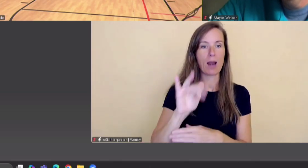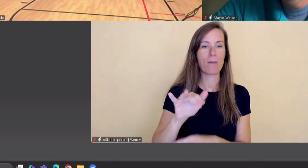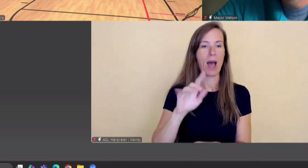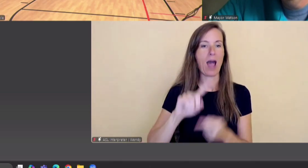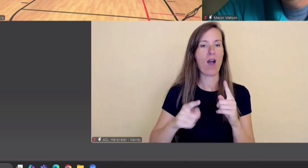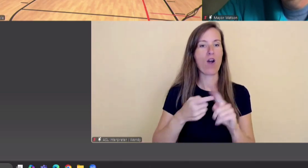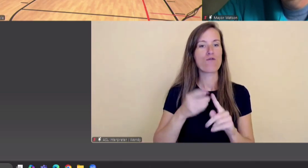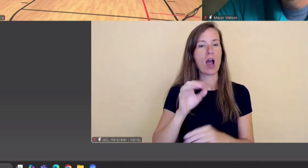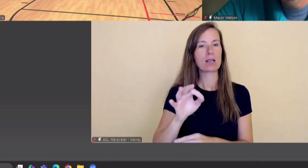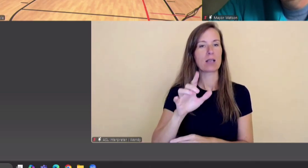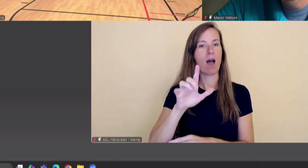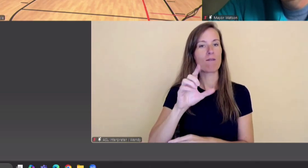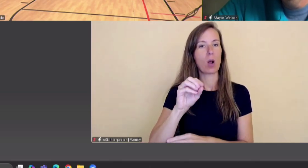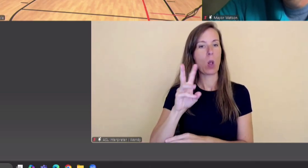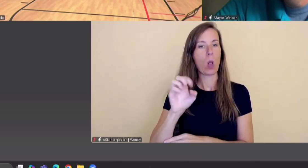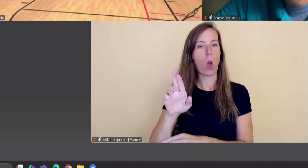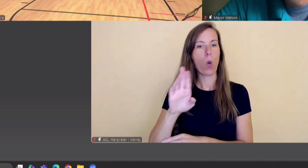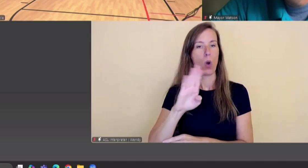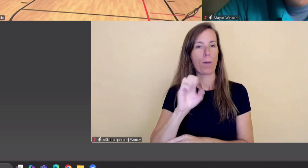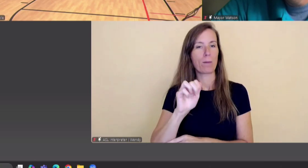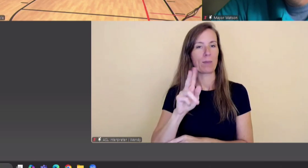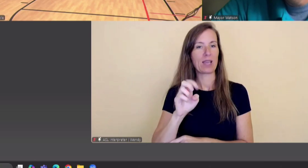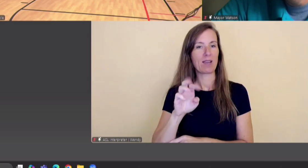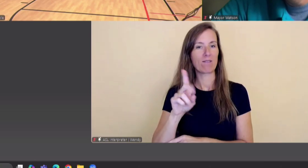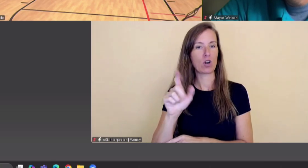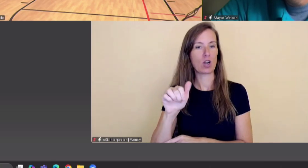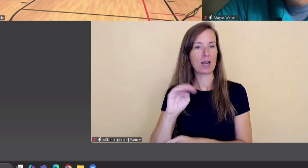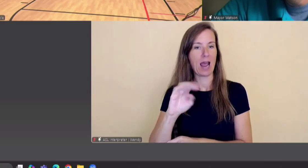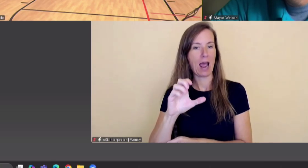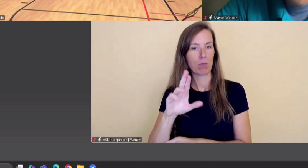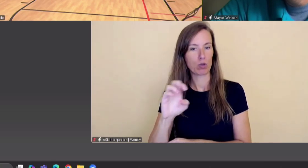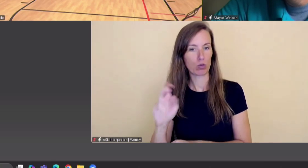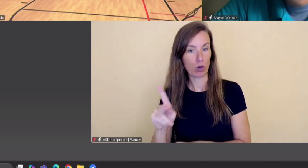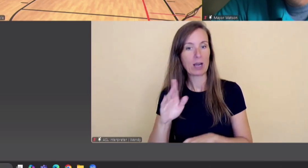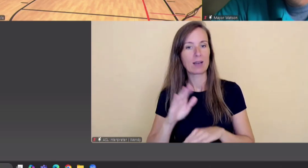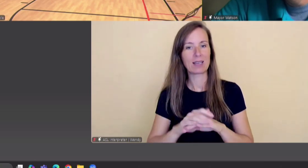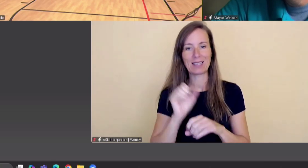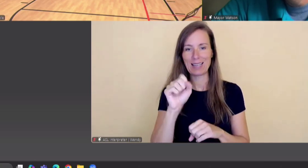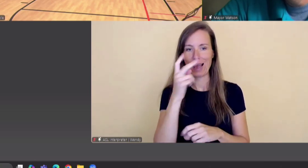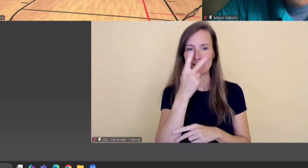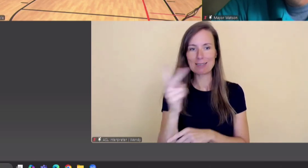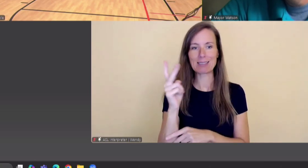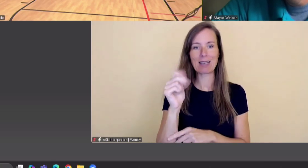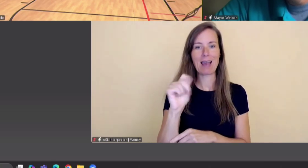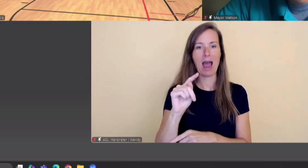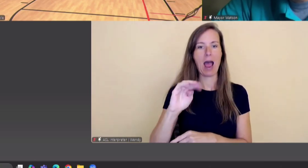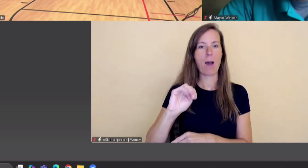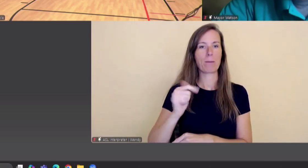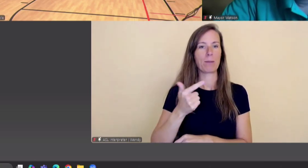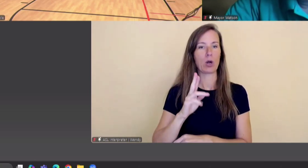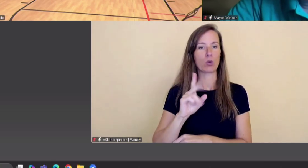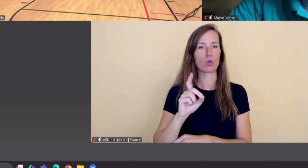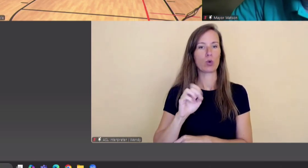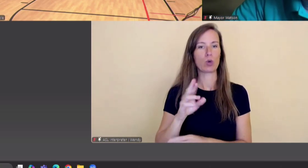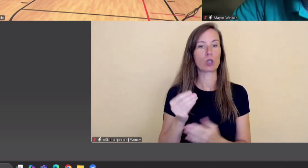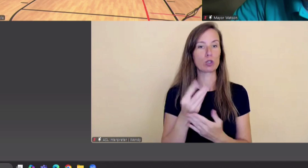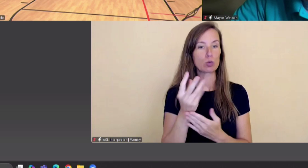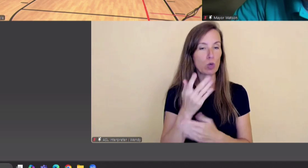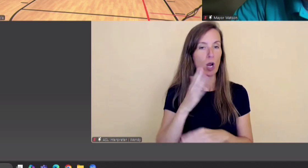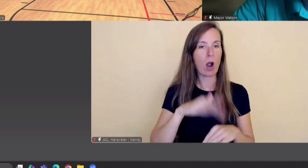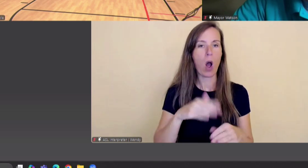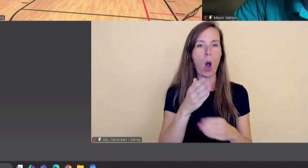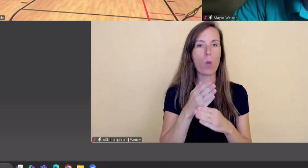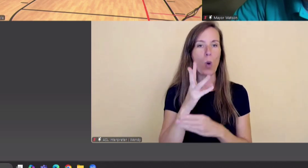by the Community Native Planting Project may be seen on private and public property around town. How can you